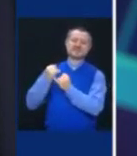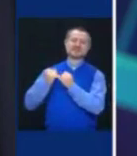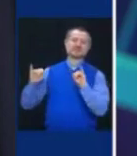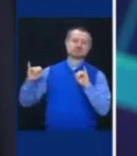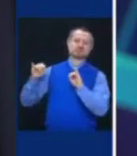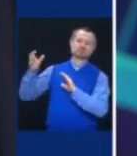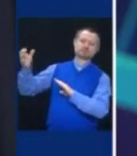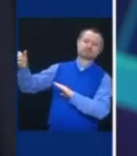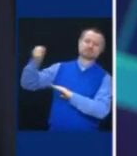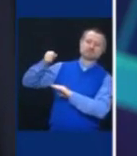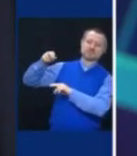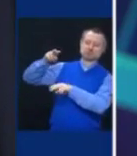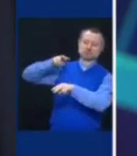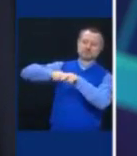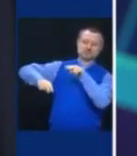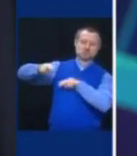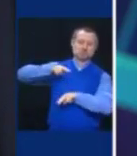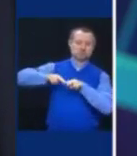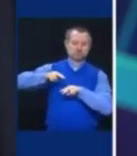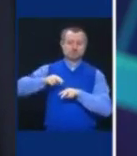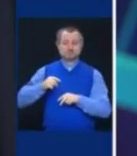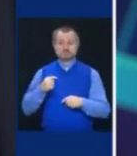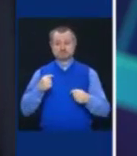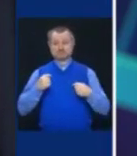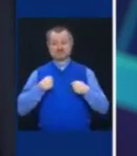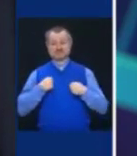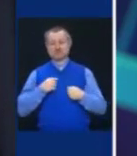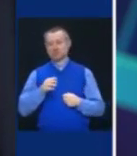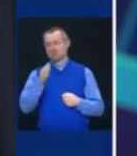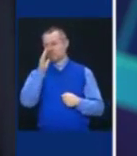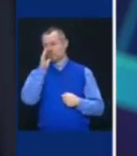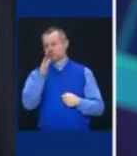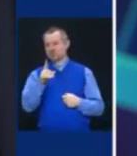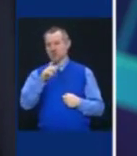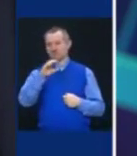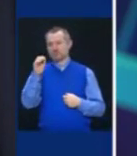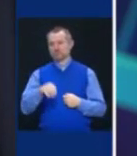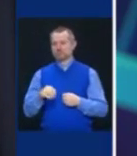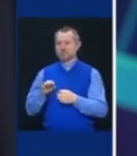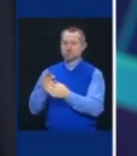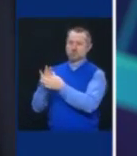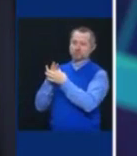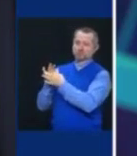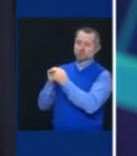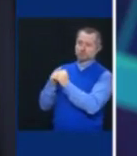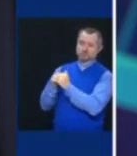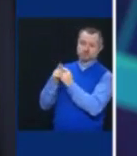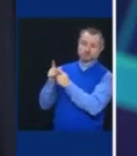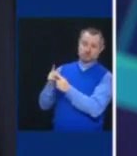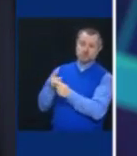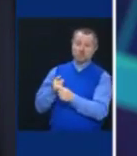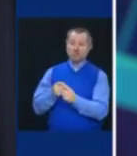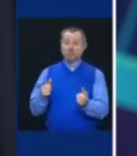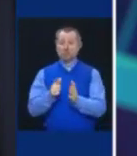this do you think should be in office? I mean, at some point, should a governor take himself out of